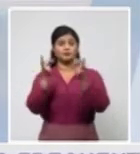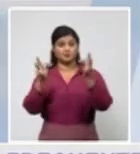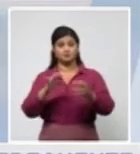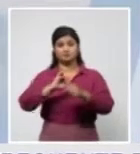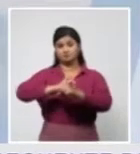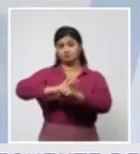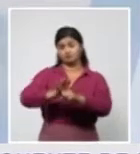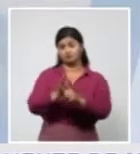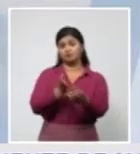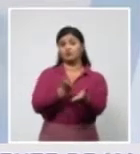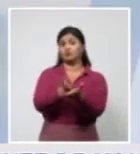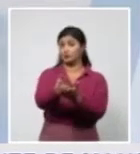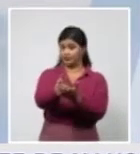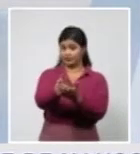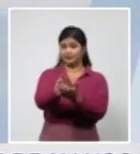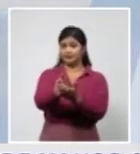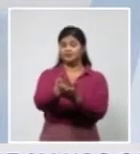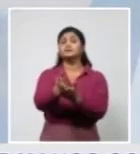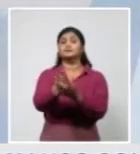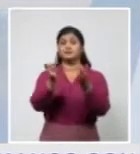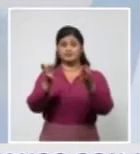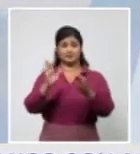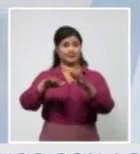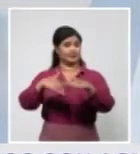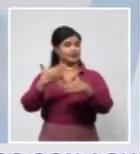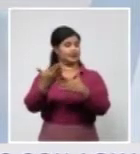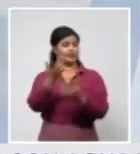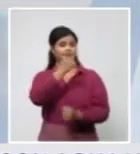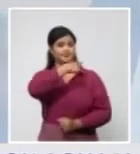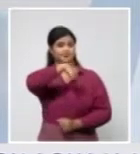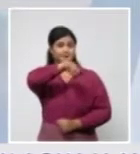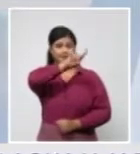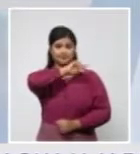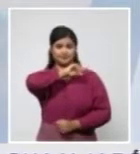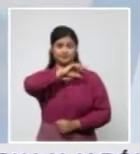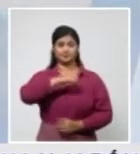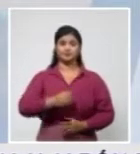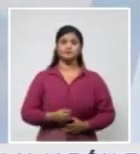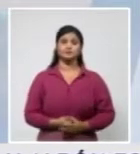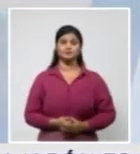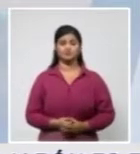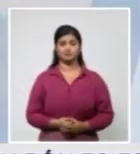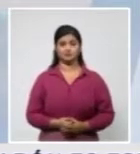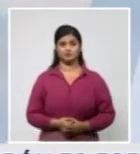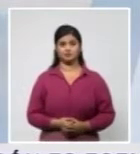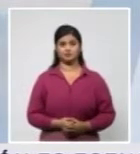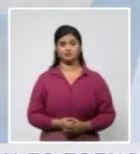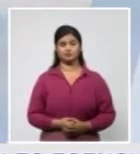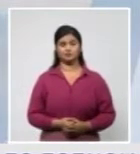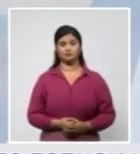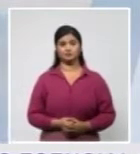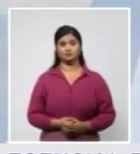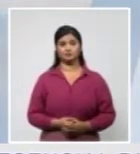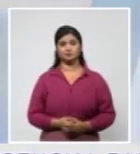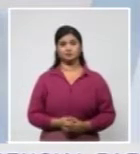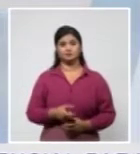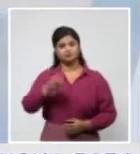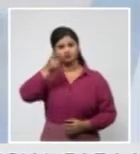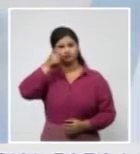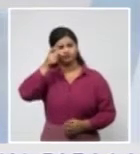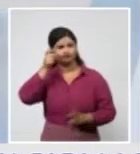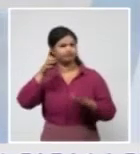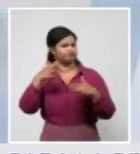suspected cases and 92 confirmed active cases, a high number compared with yesterday's